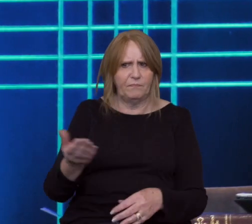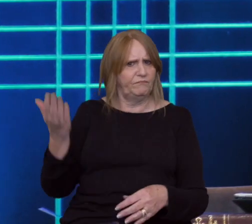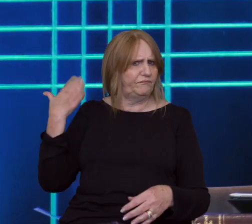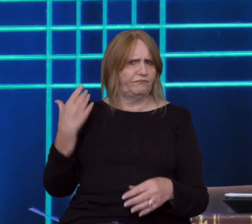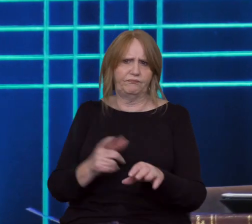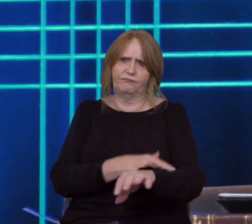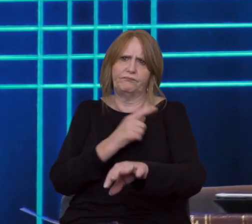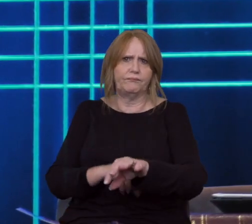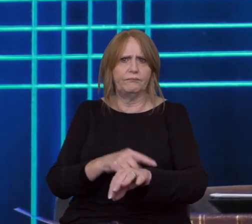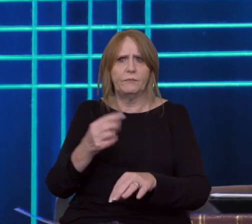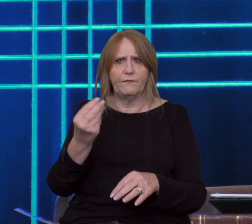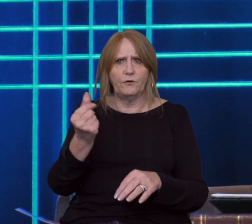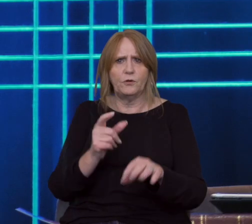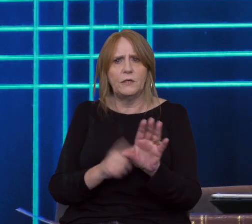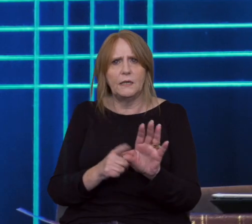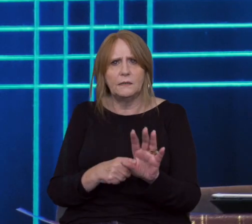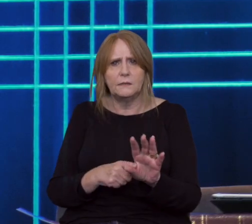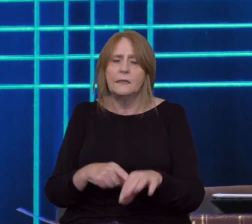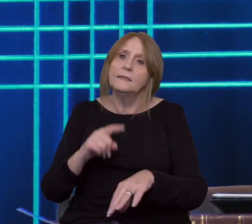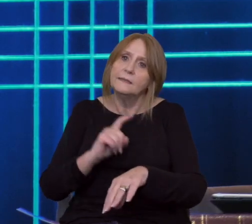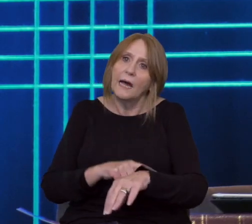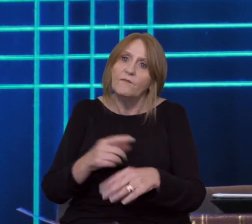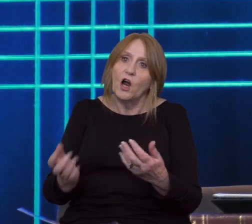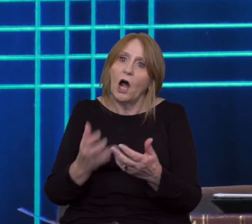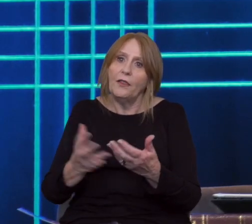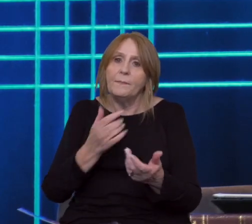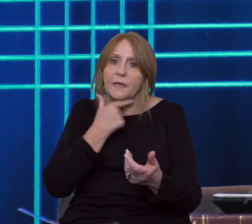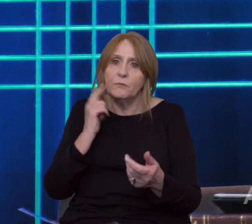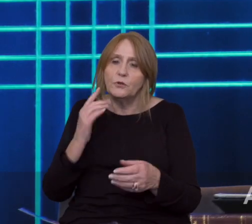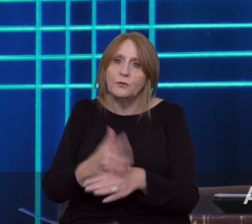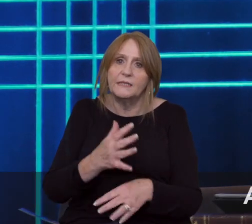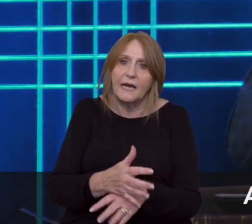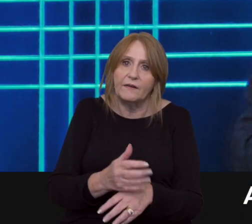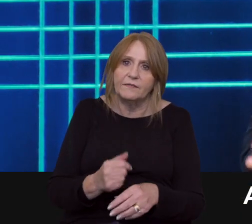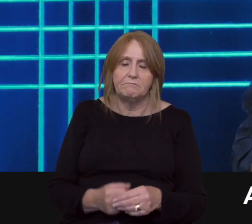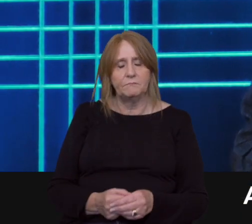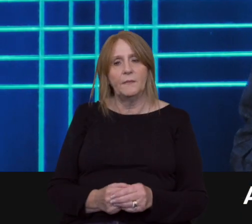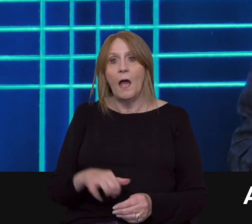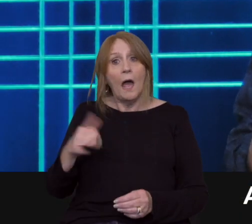else to have a go now. Maybe the season changes. Maybe what you're doing changes.